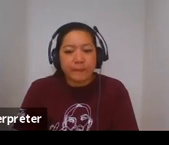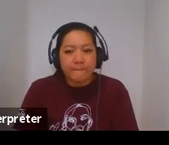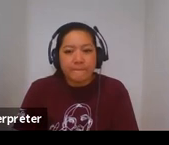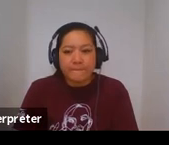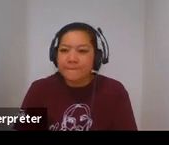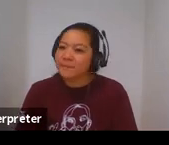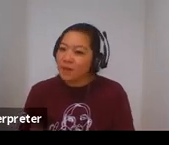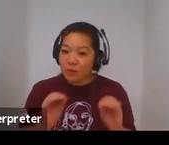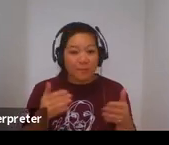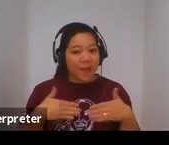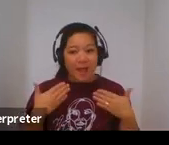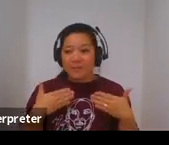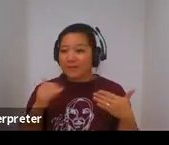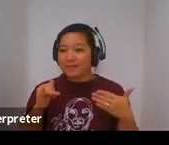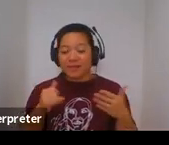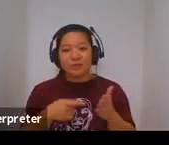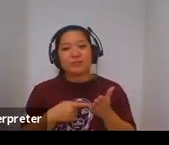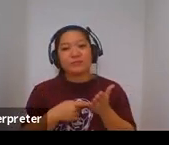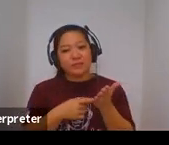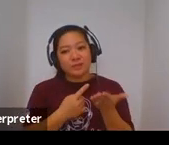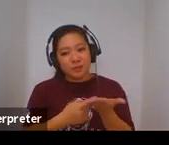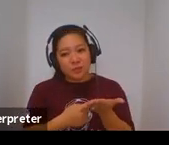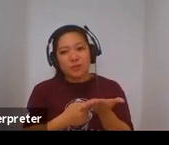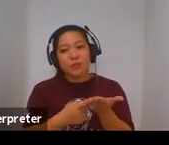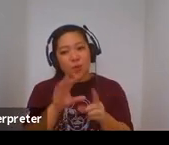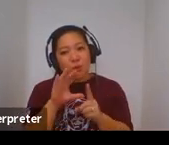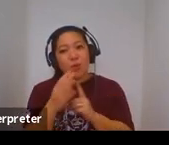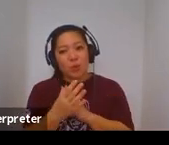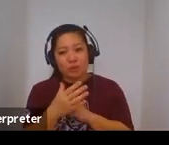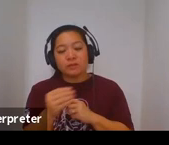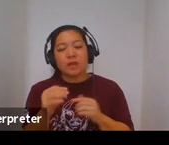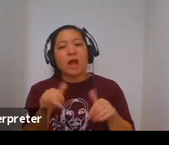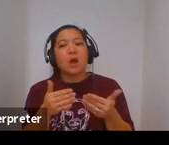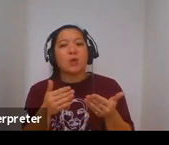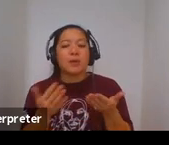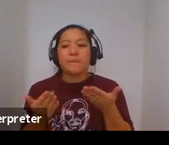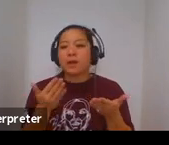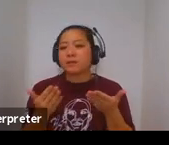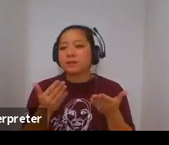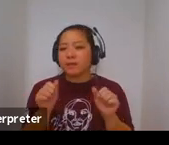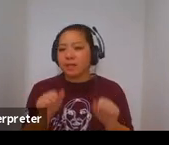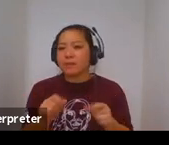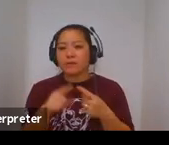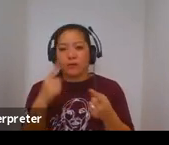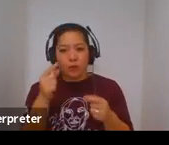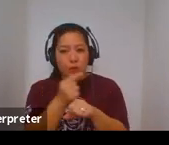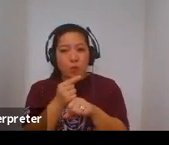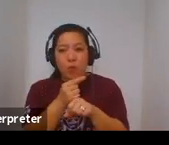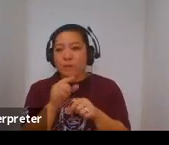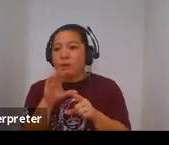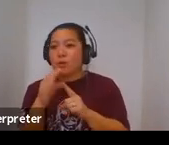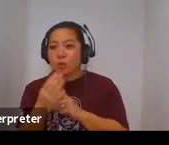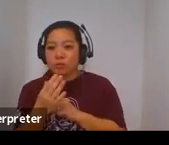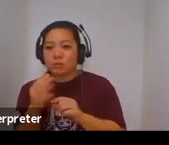No, I'm glad you addressed the cultural sort of how it might be for Guam's culture